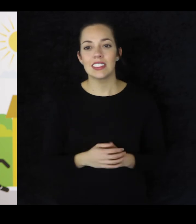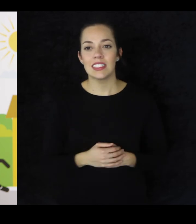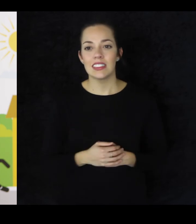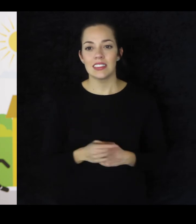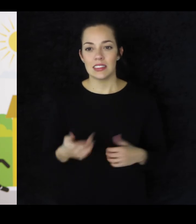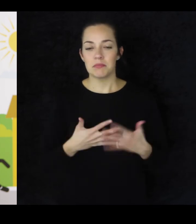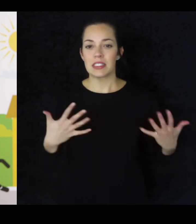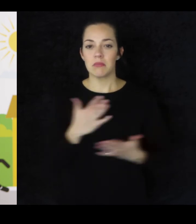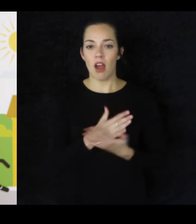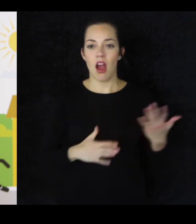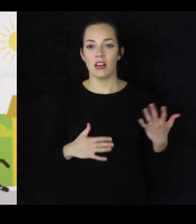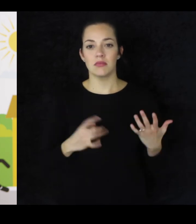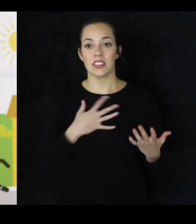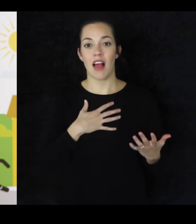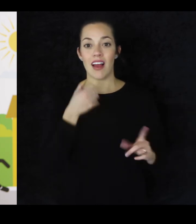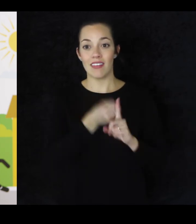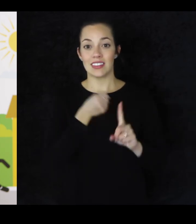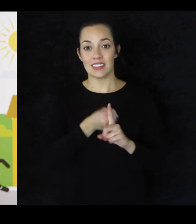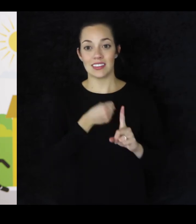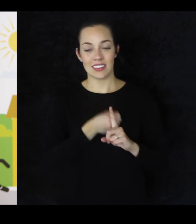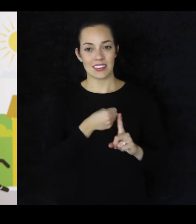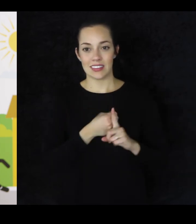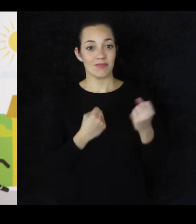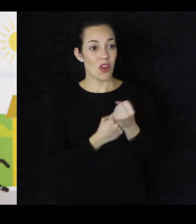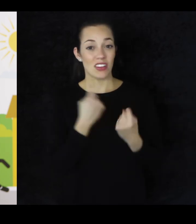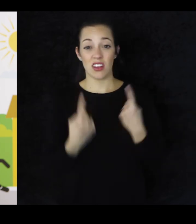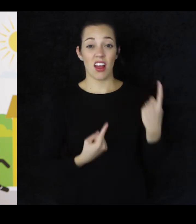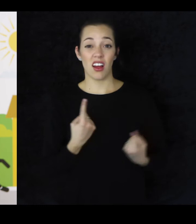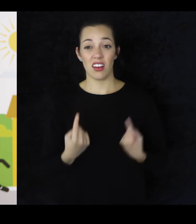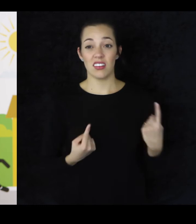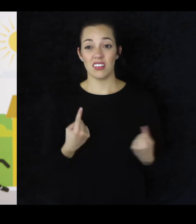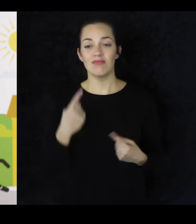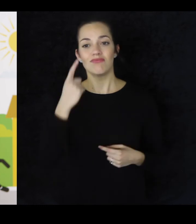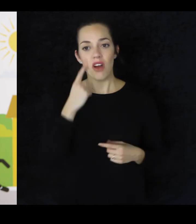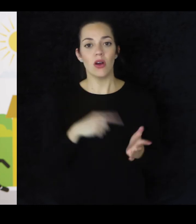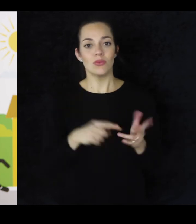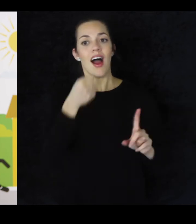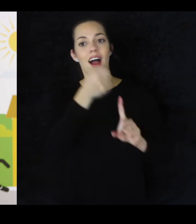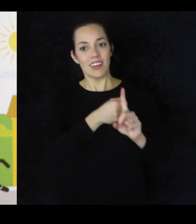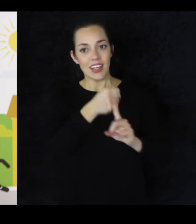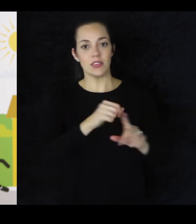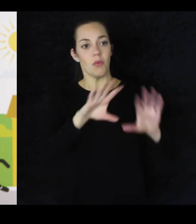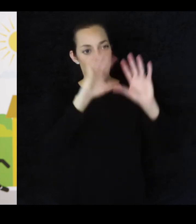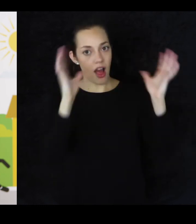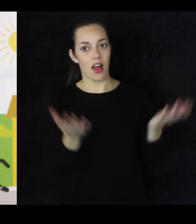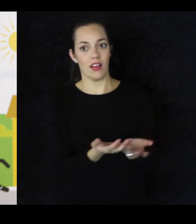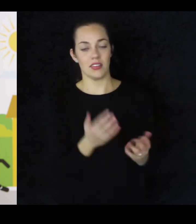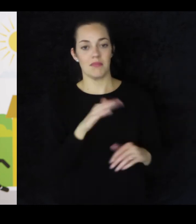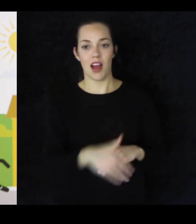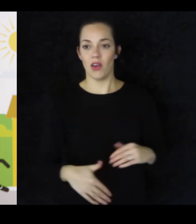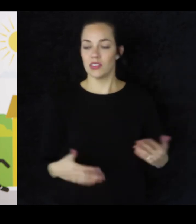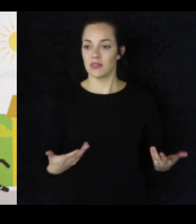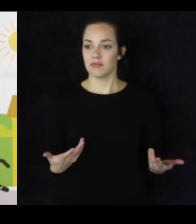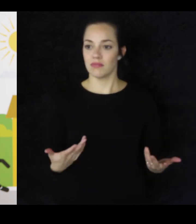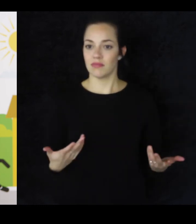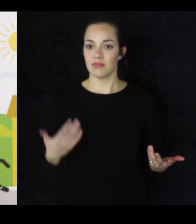And a big part of self-advocacy is not just about supporting each other, but it's also about trying to advocate to the world about,